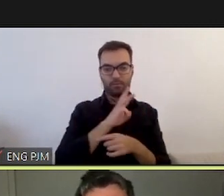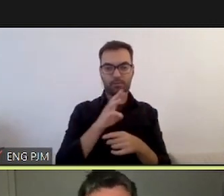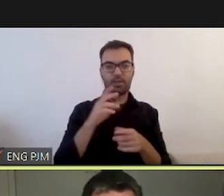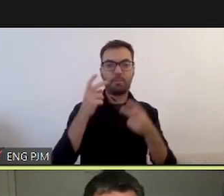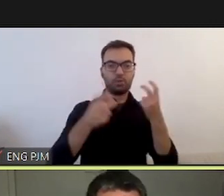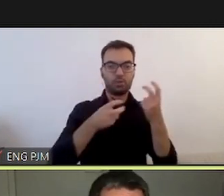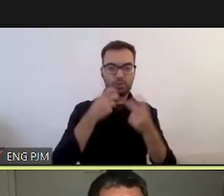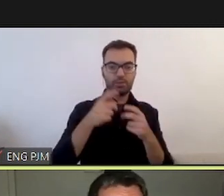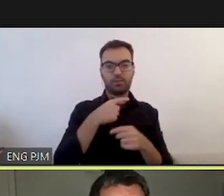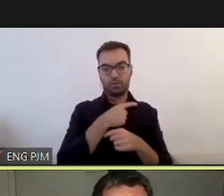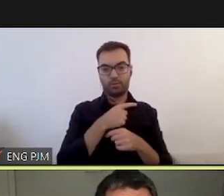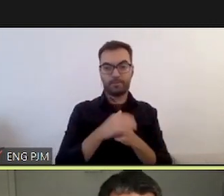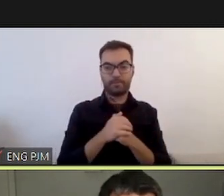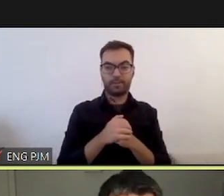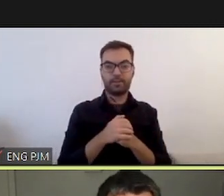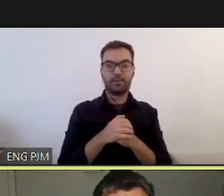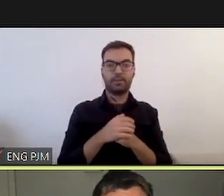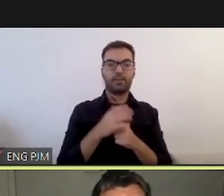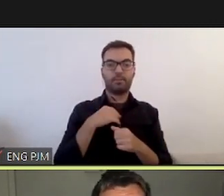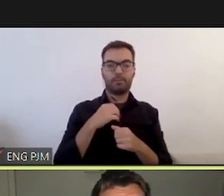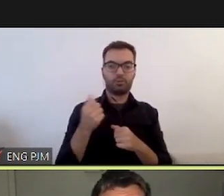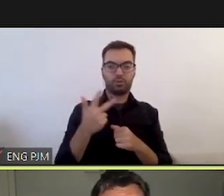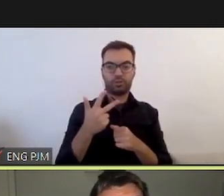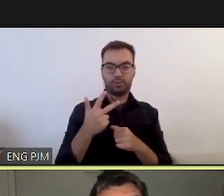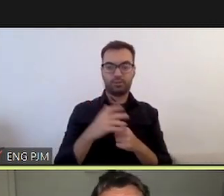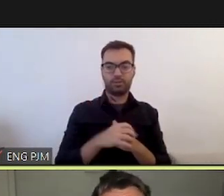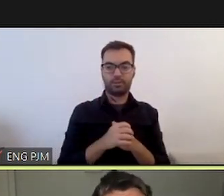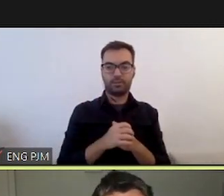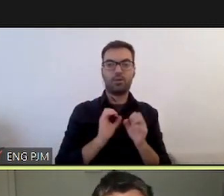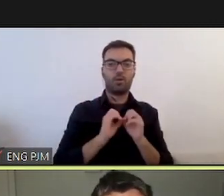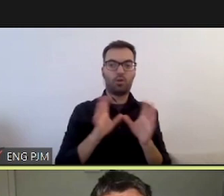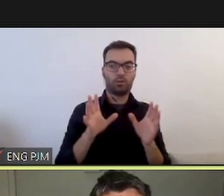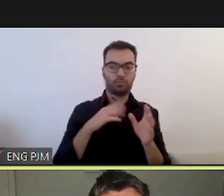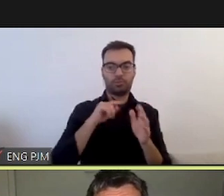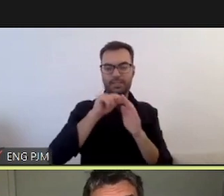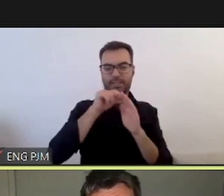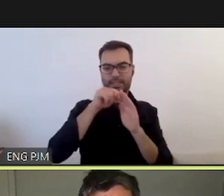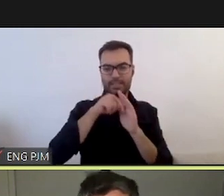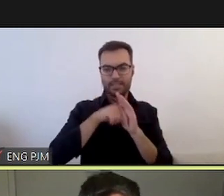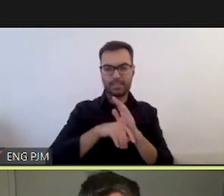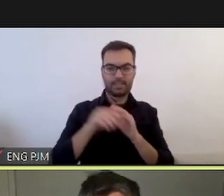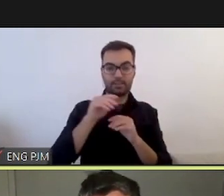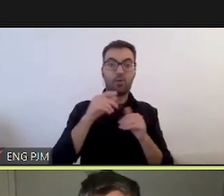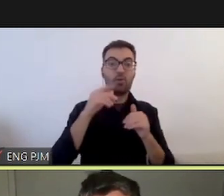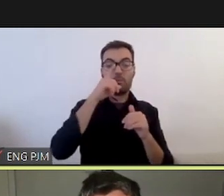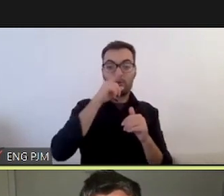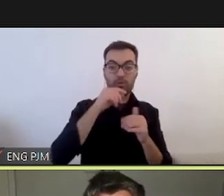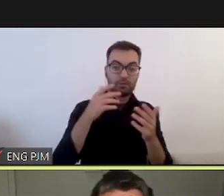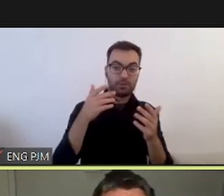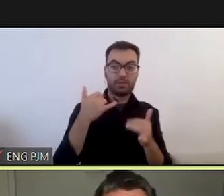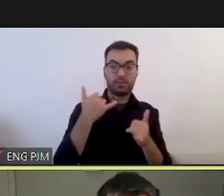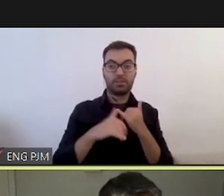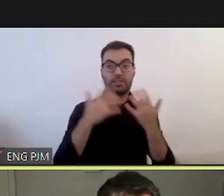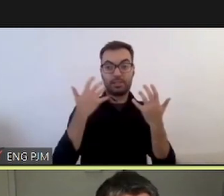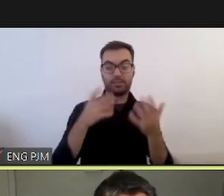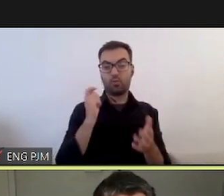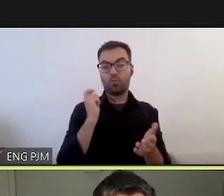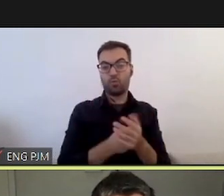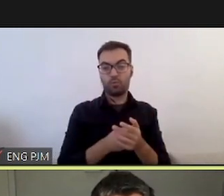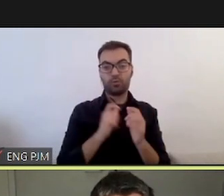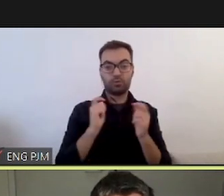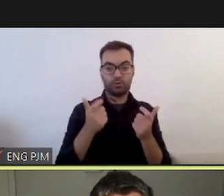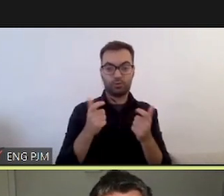search, and this. So we're having the 3 pages. Of course, we can go deep dive, and perhaps if you want to buy something